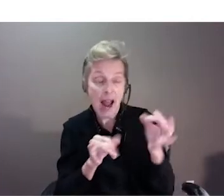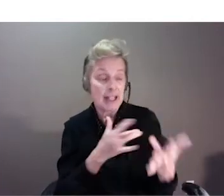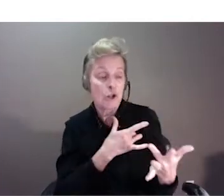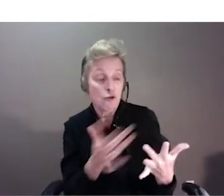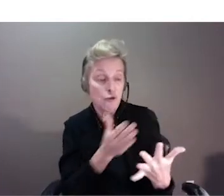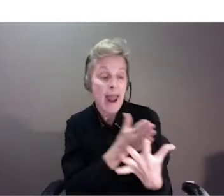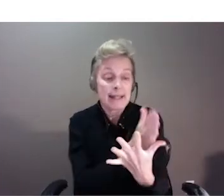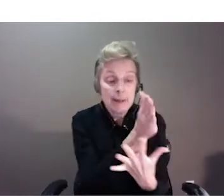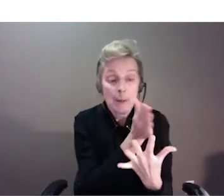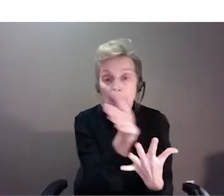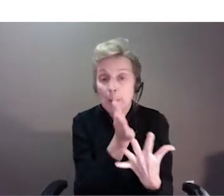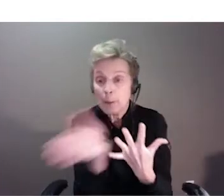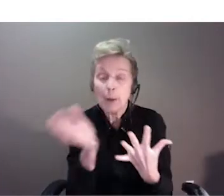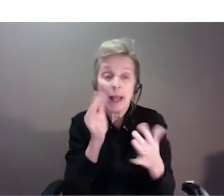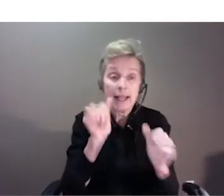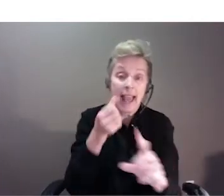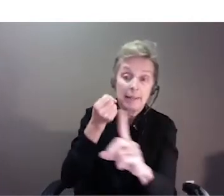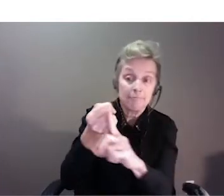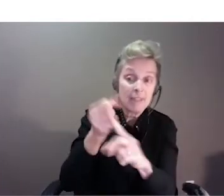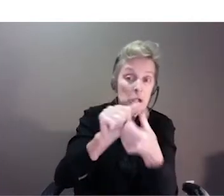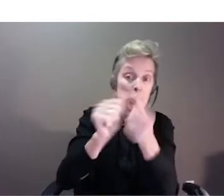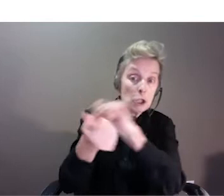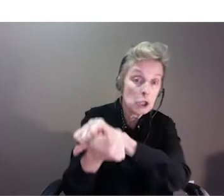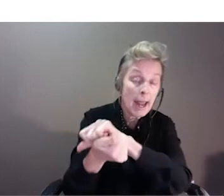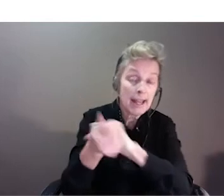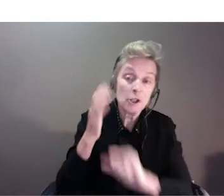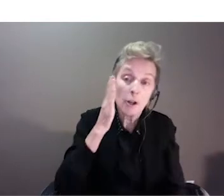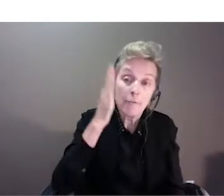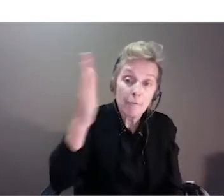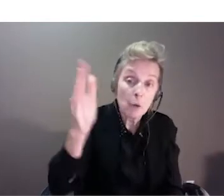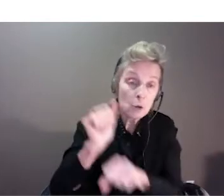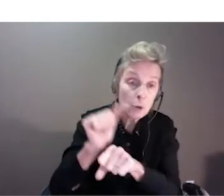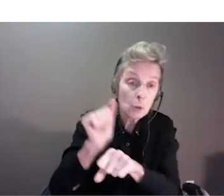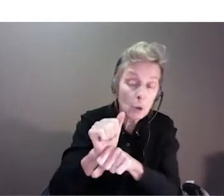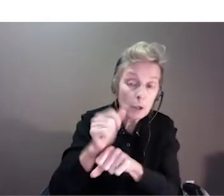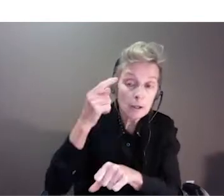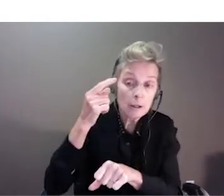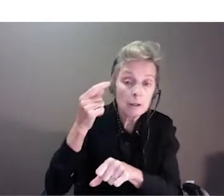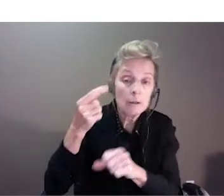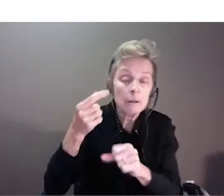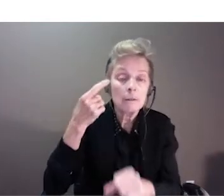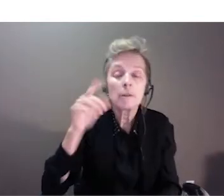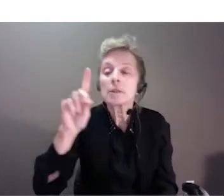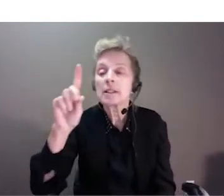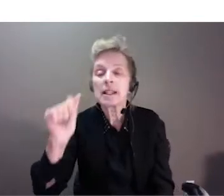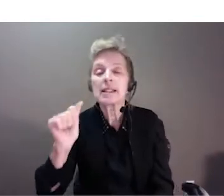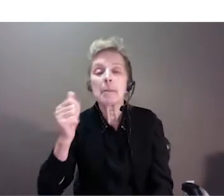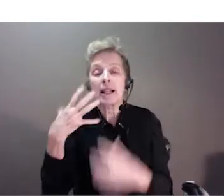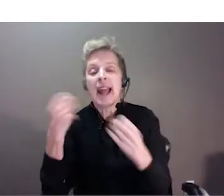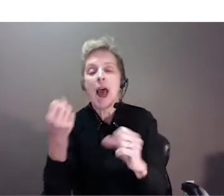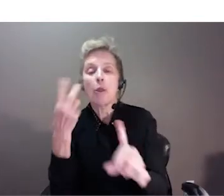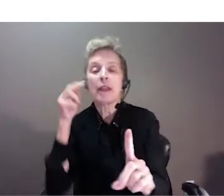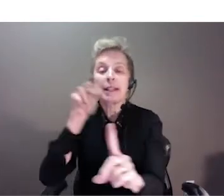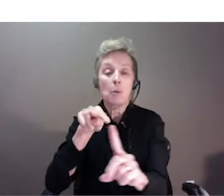shape or change the future work from disability and health perspectives. In the interviews,